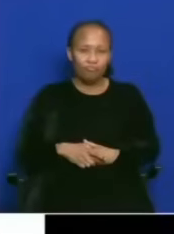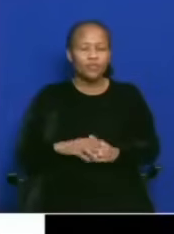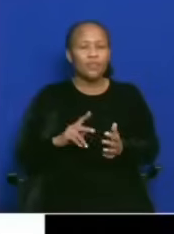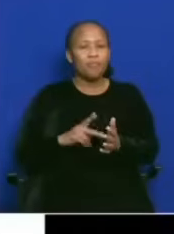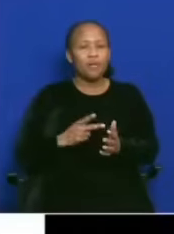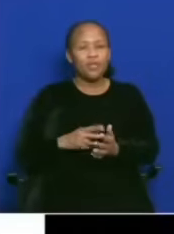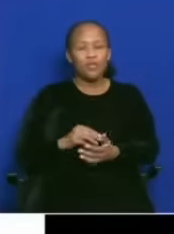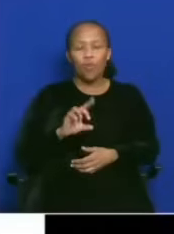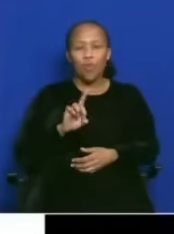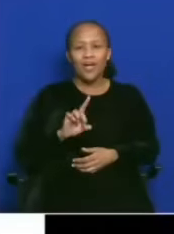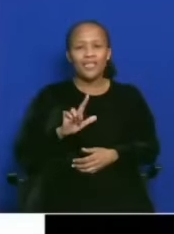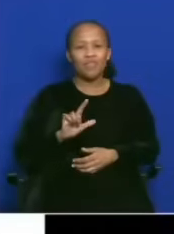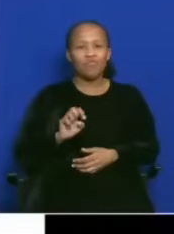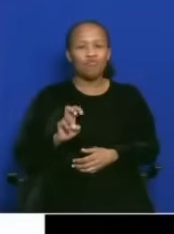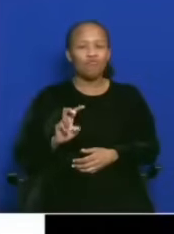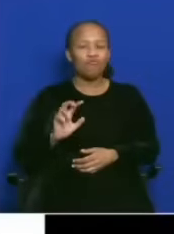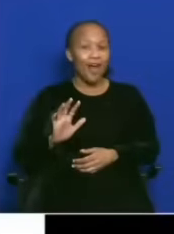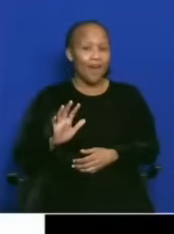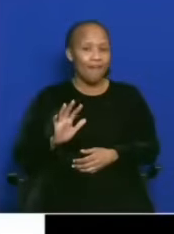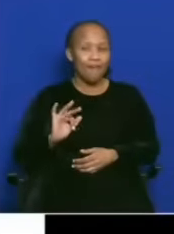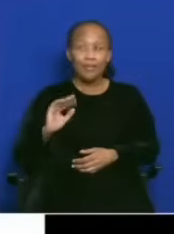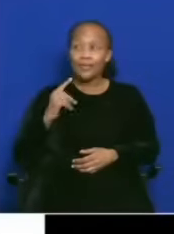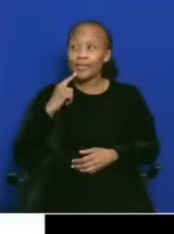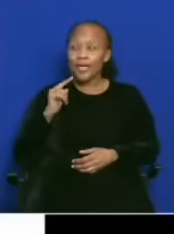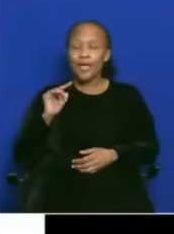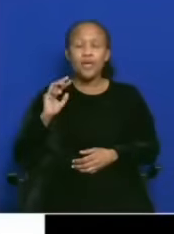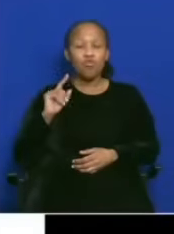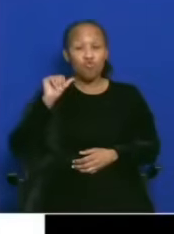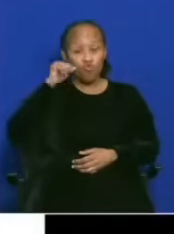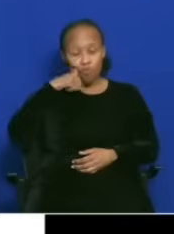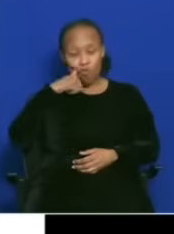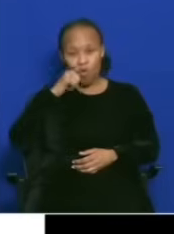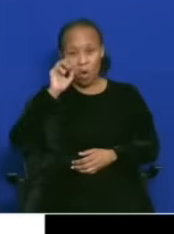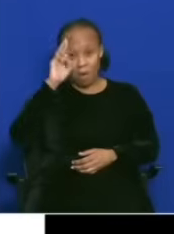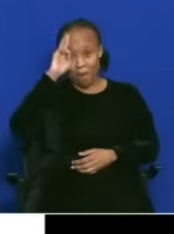1725, I will remind him tomorrow.